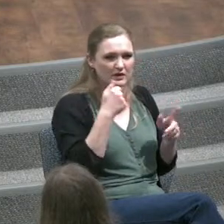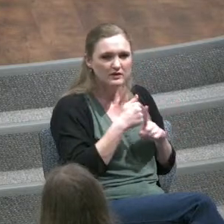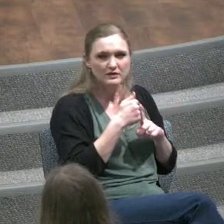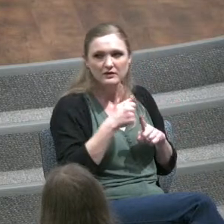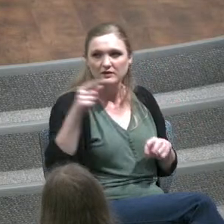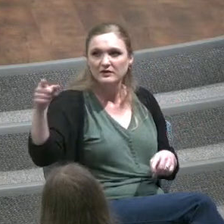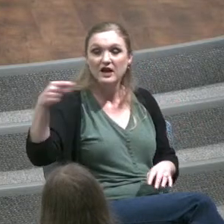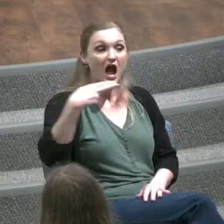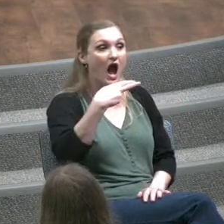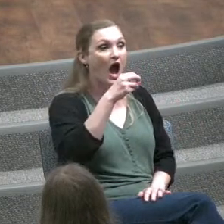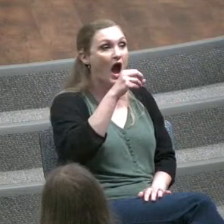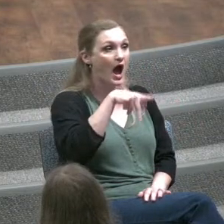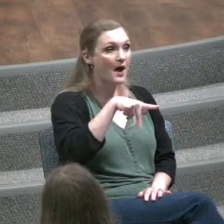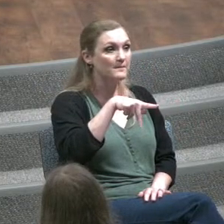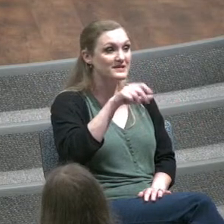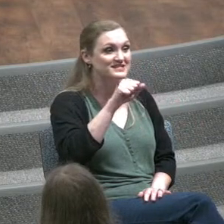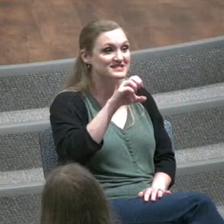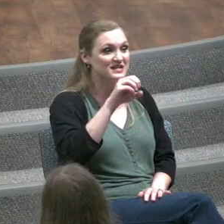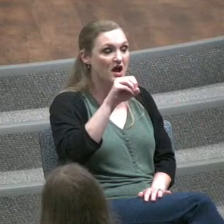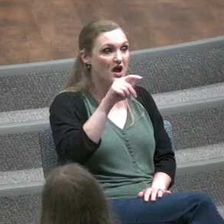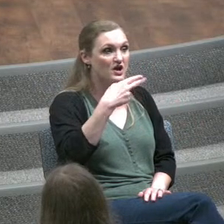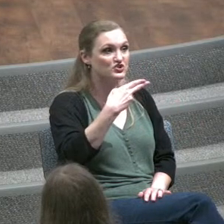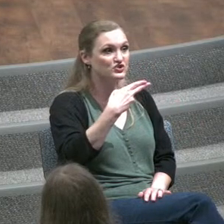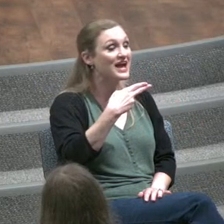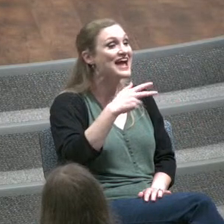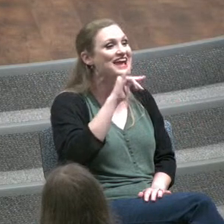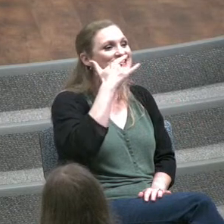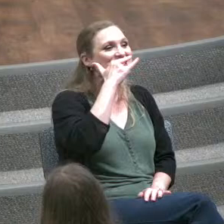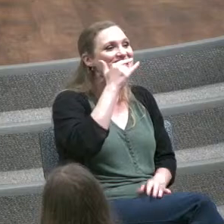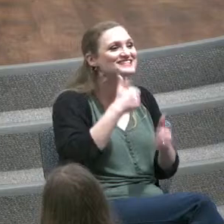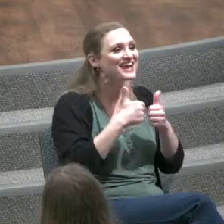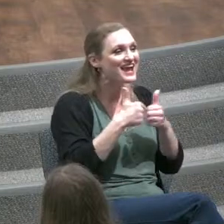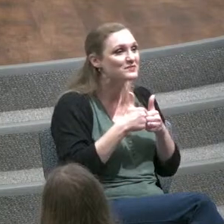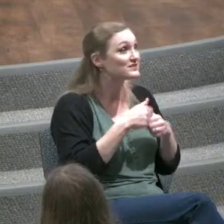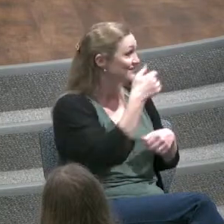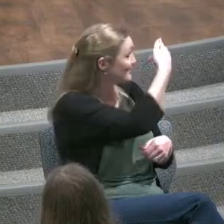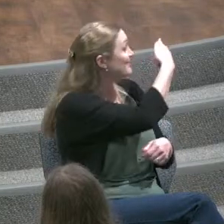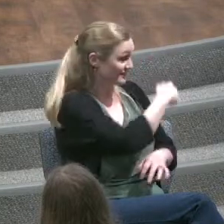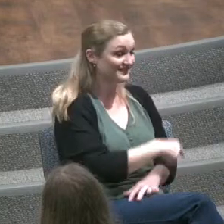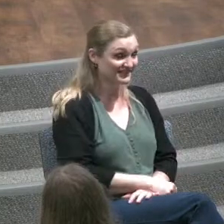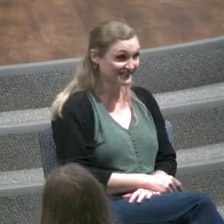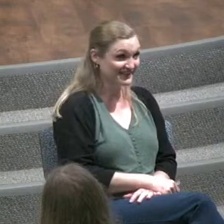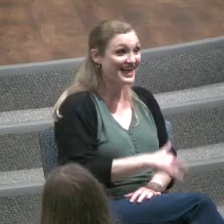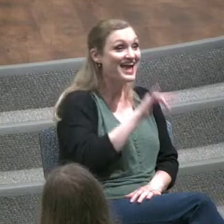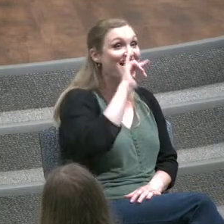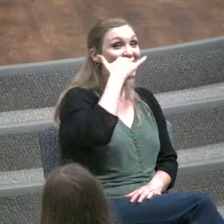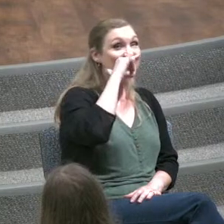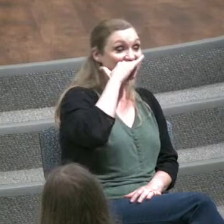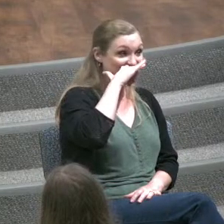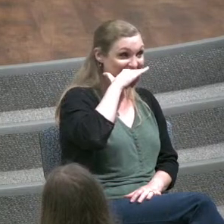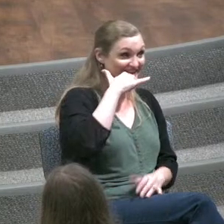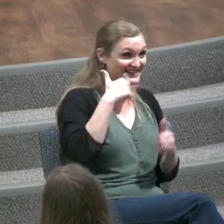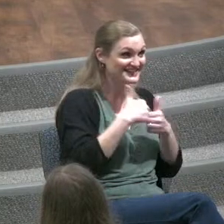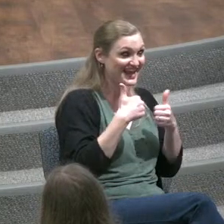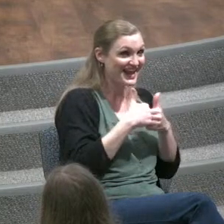that is? Hopscotch. It's kids' games, right? That's what this is. This is,